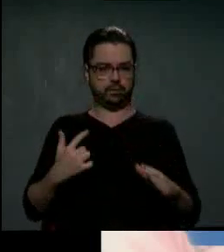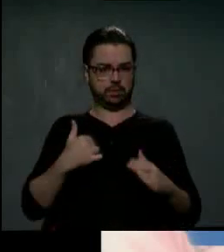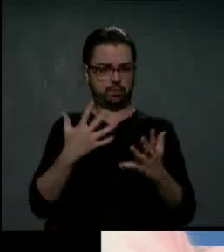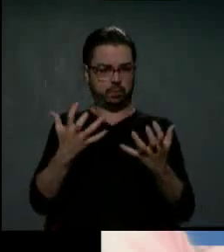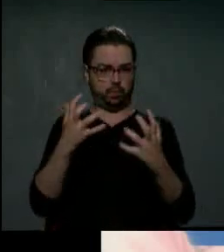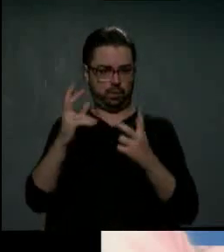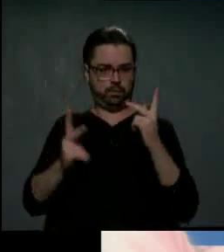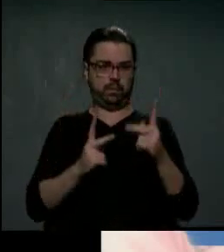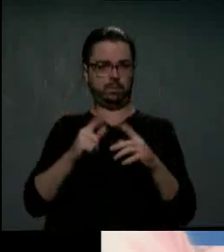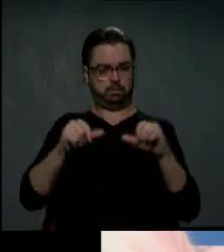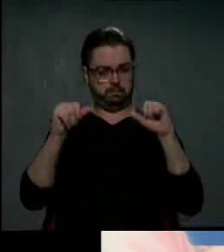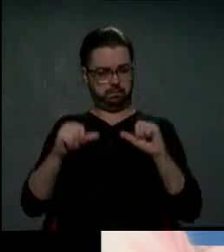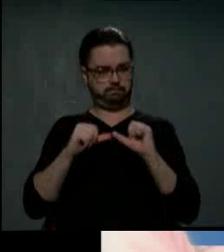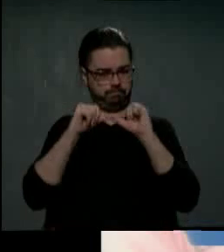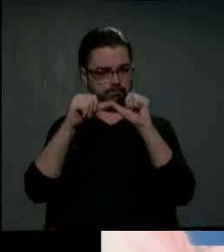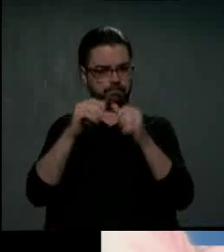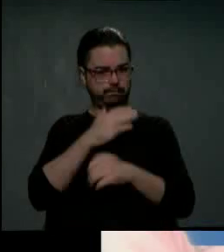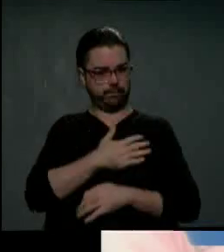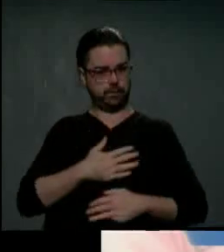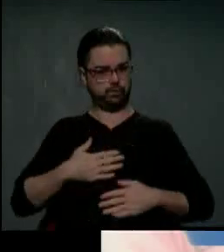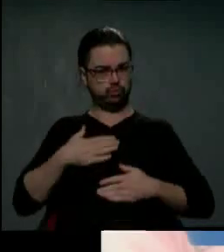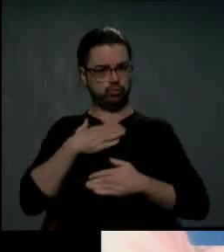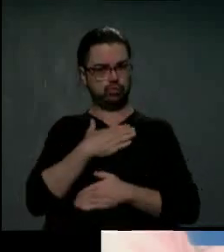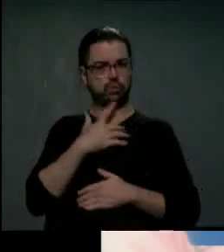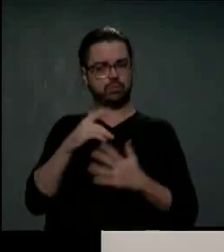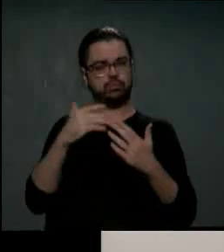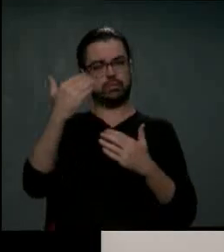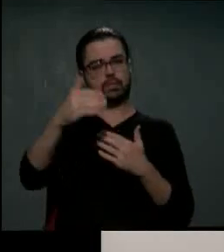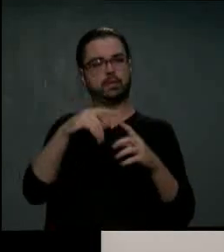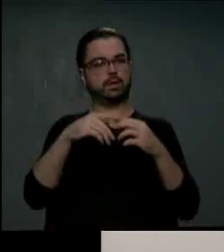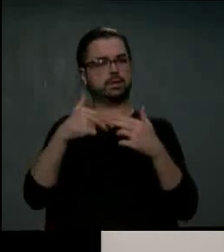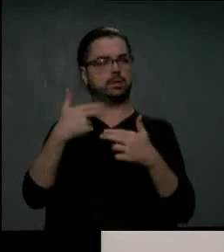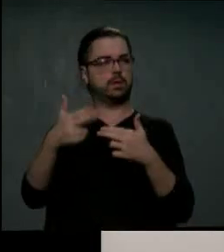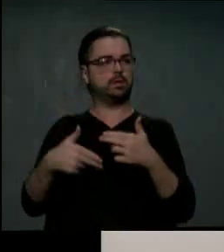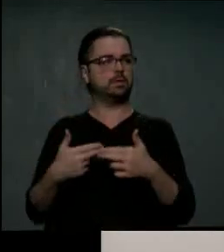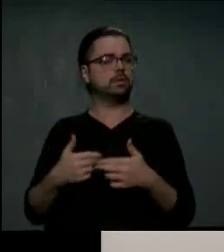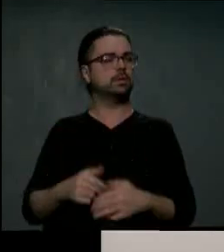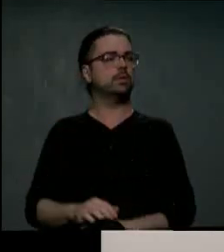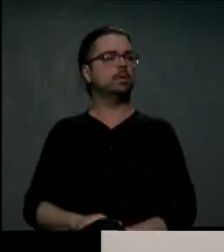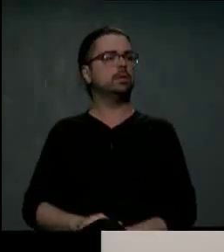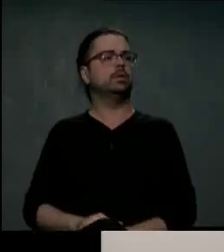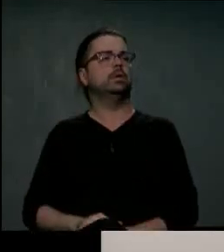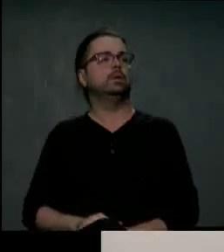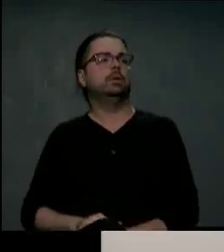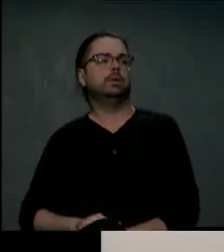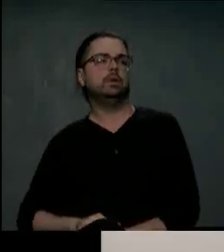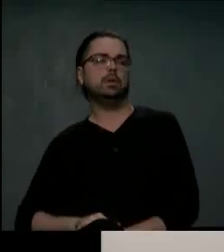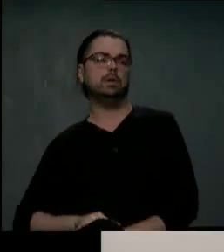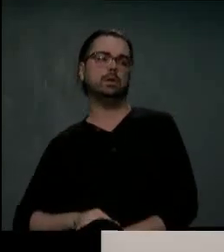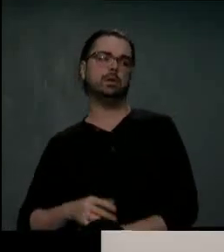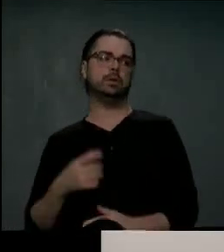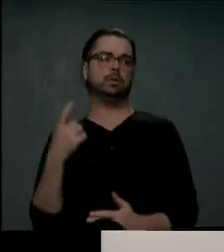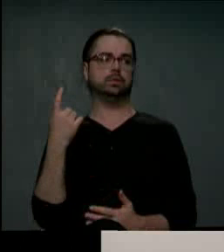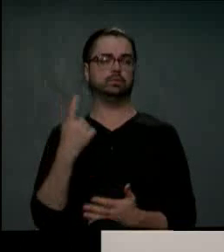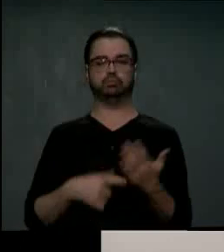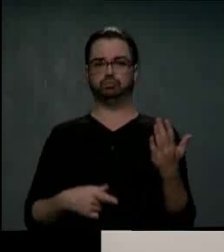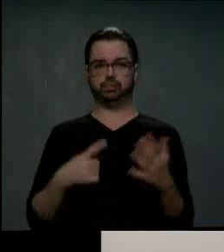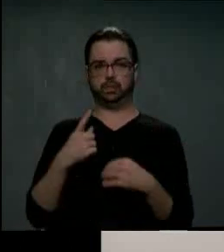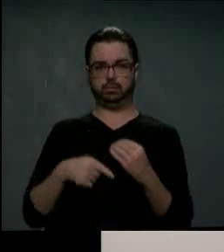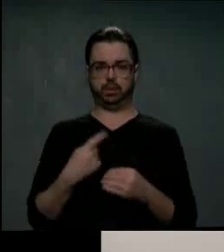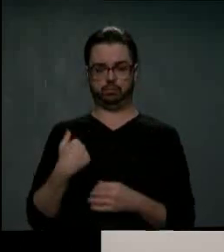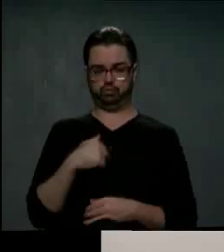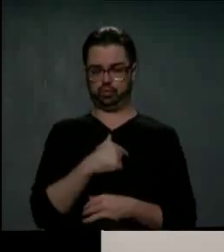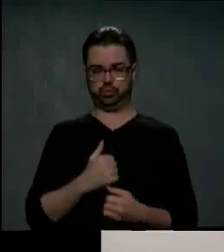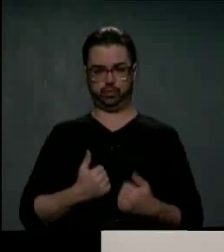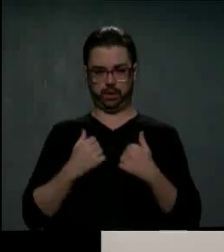to be able to enjoy. So you can go to the next slide, please. So what is it about where we live? What is it about